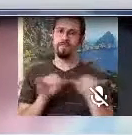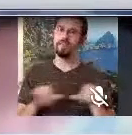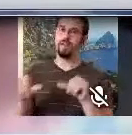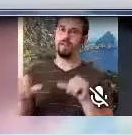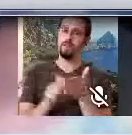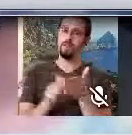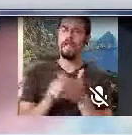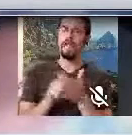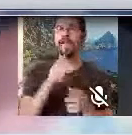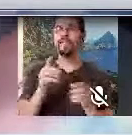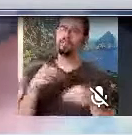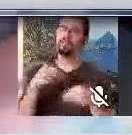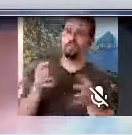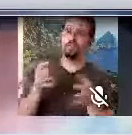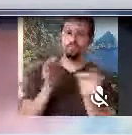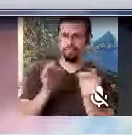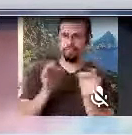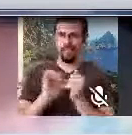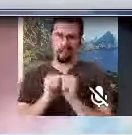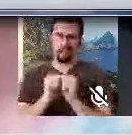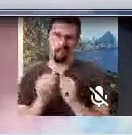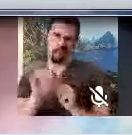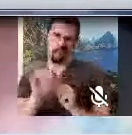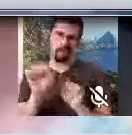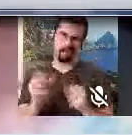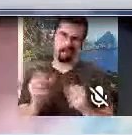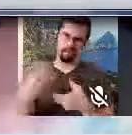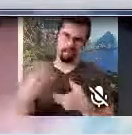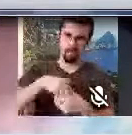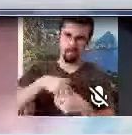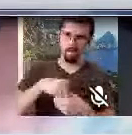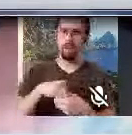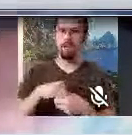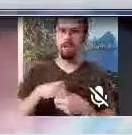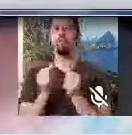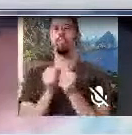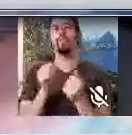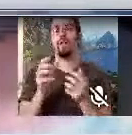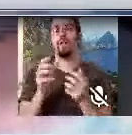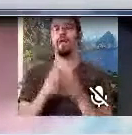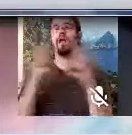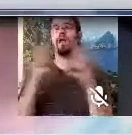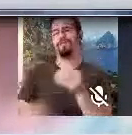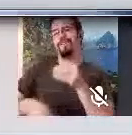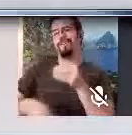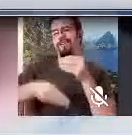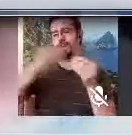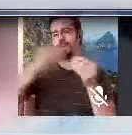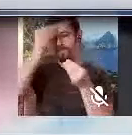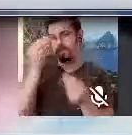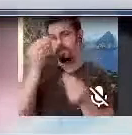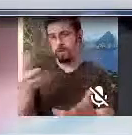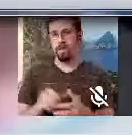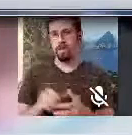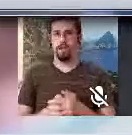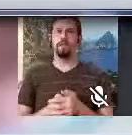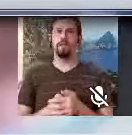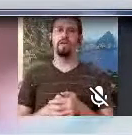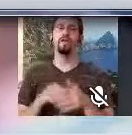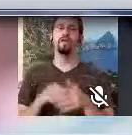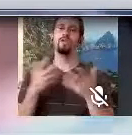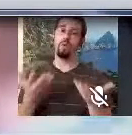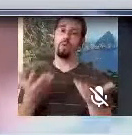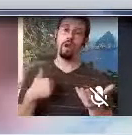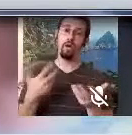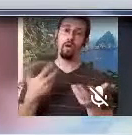interpreted, with significant additional information. But I wanted to show this particular excerpt because you can